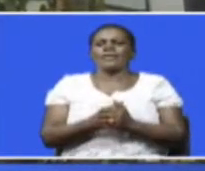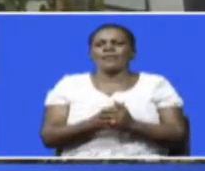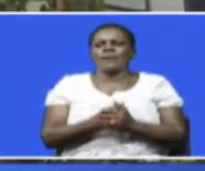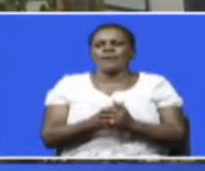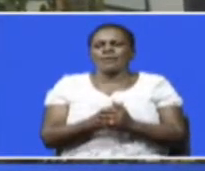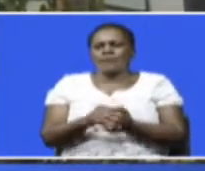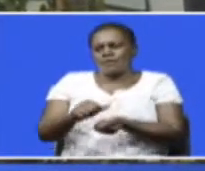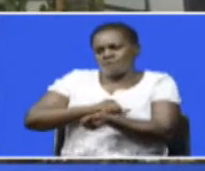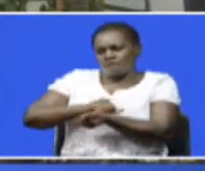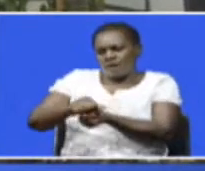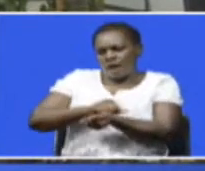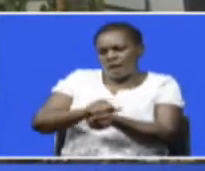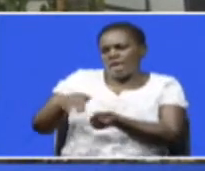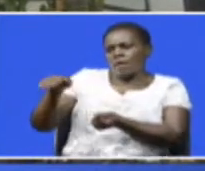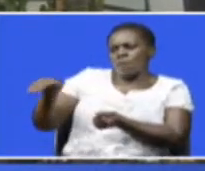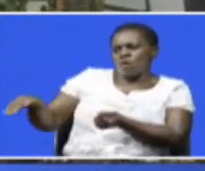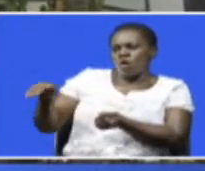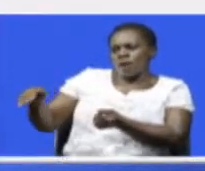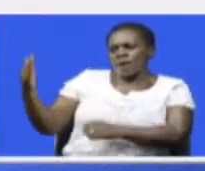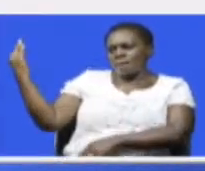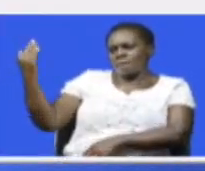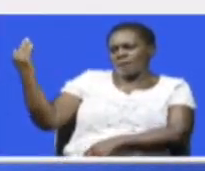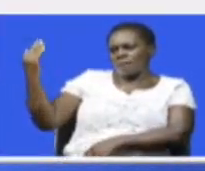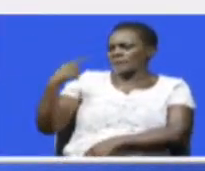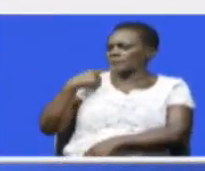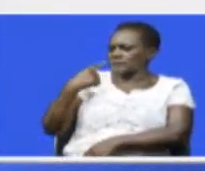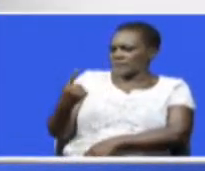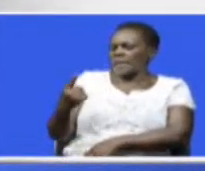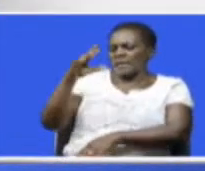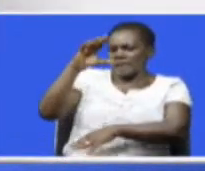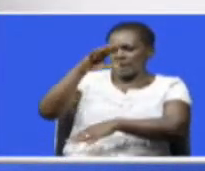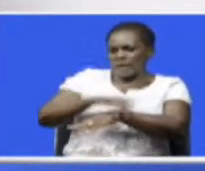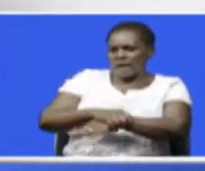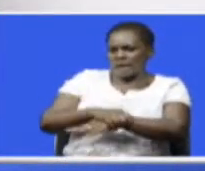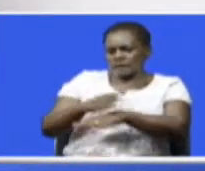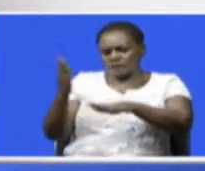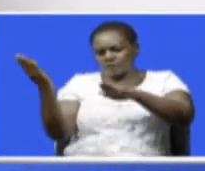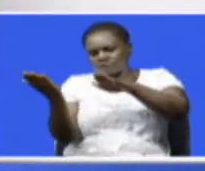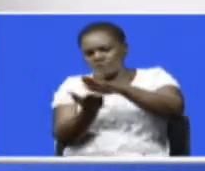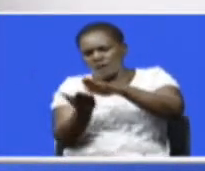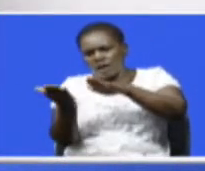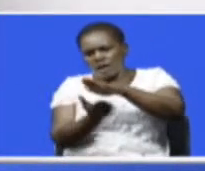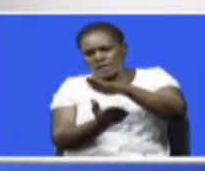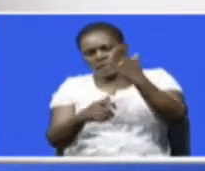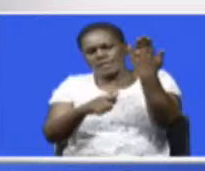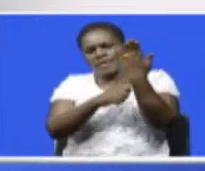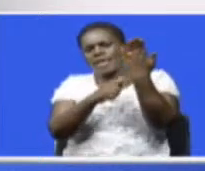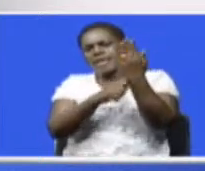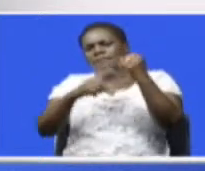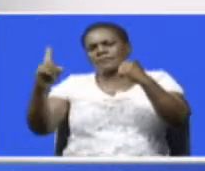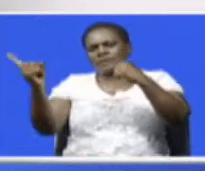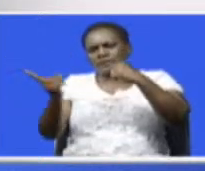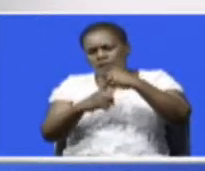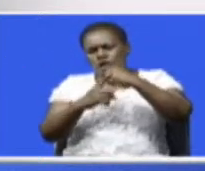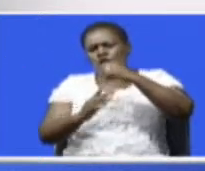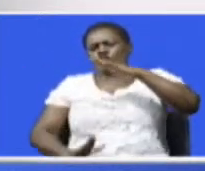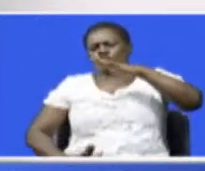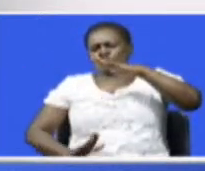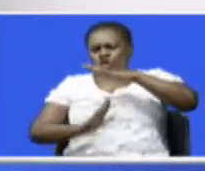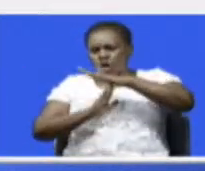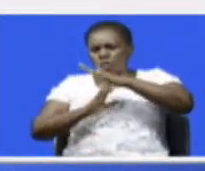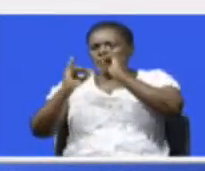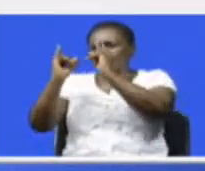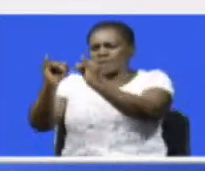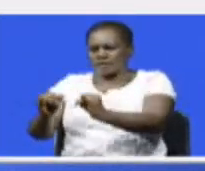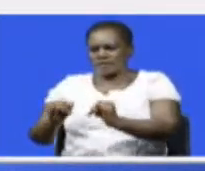his Friday morning statement, Haji said that he had received the files containing 6 names of senior individuals at